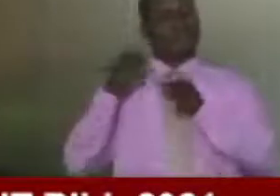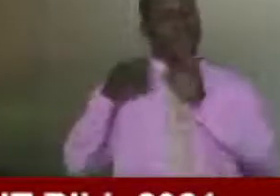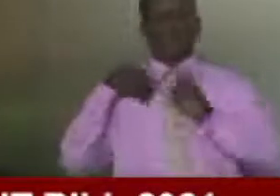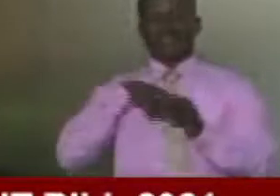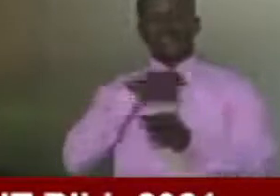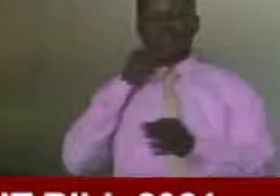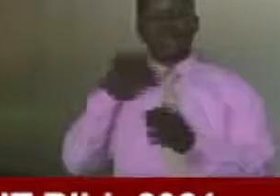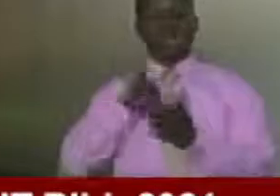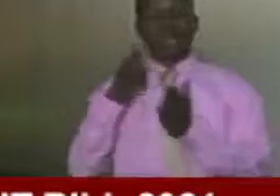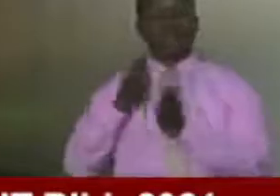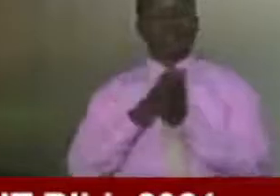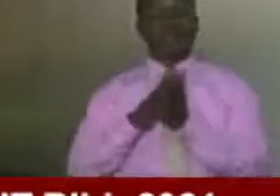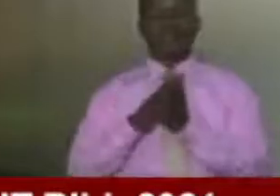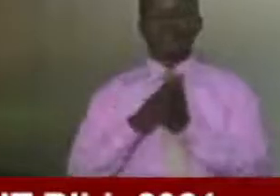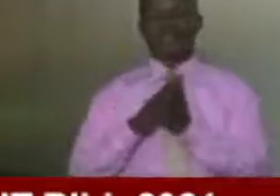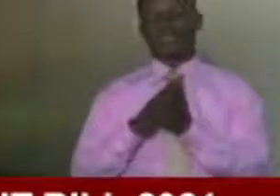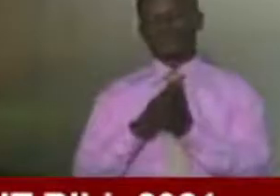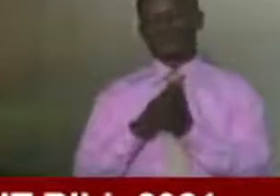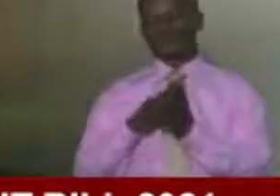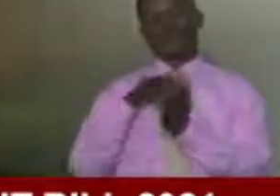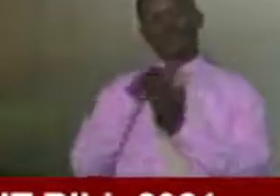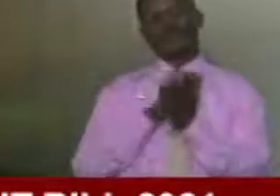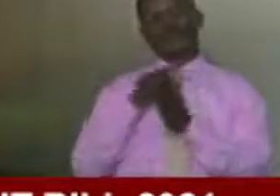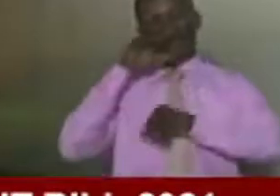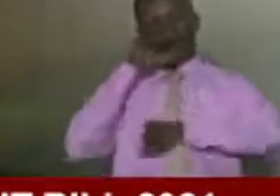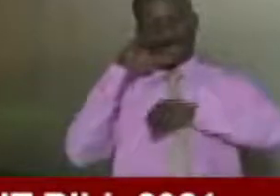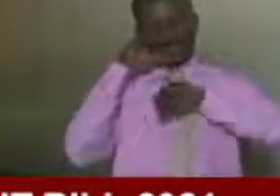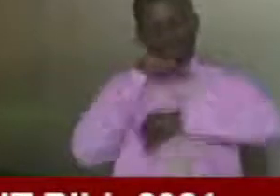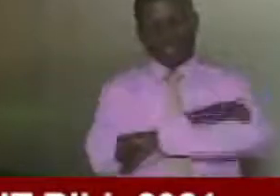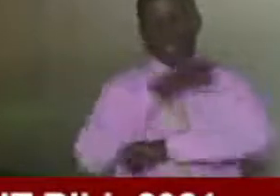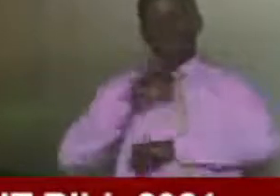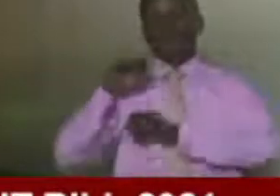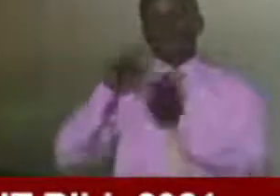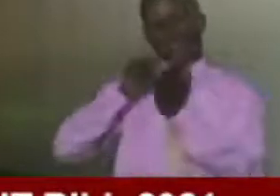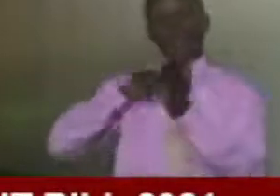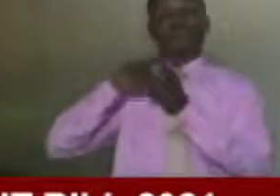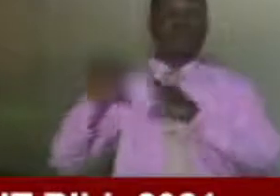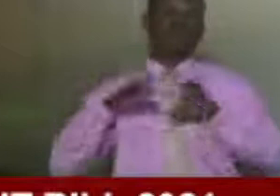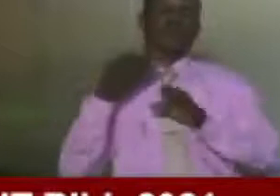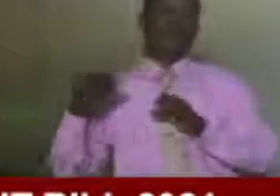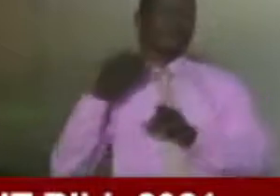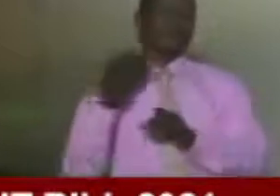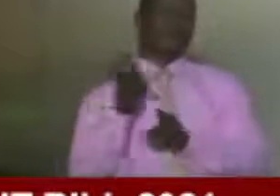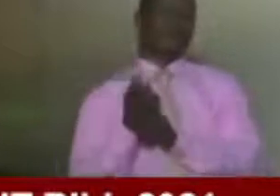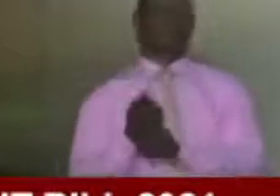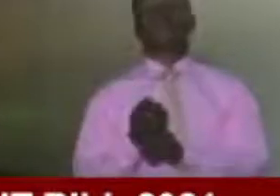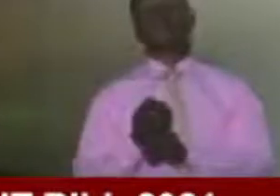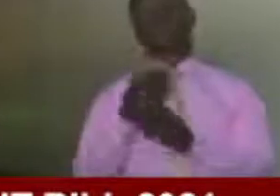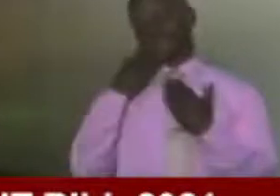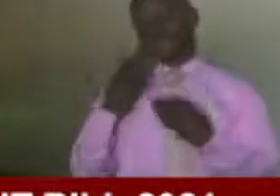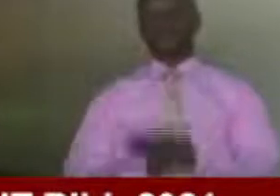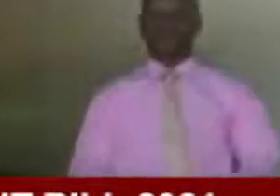would actually undermine the capacity of the media All to right. set a proper agenda yeah. for our so, electoral process. Yeah. Thank you. Let me bring